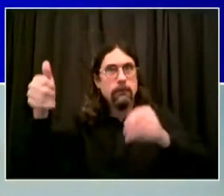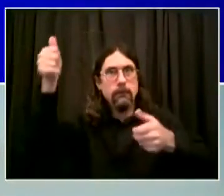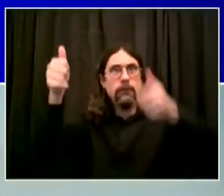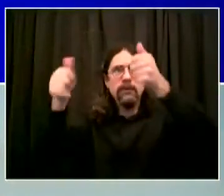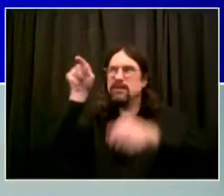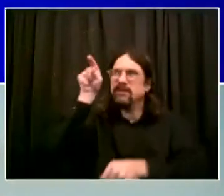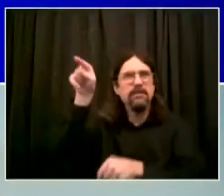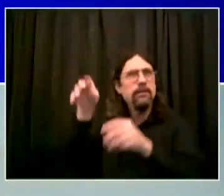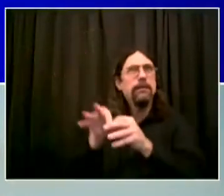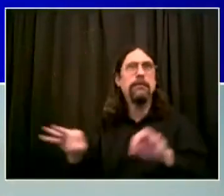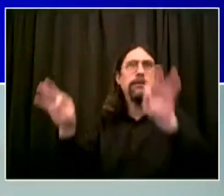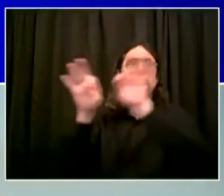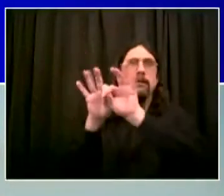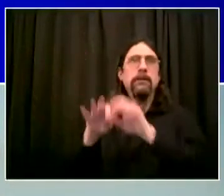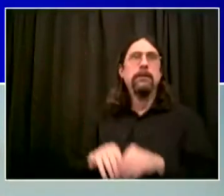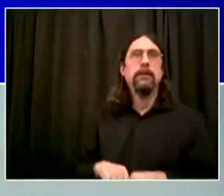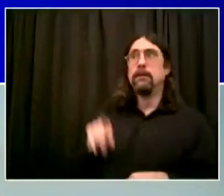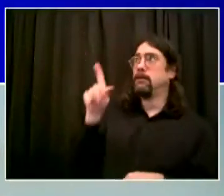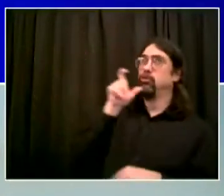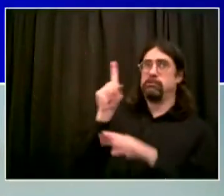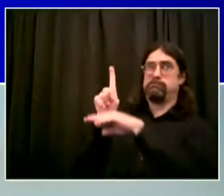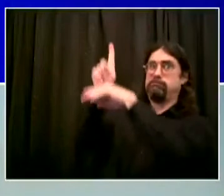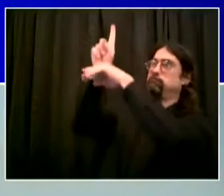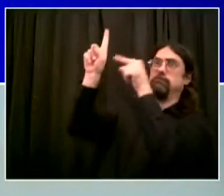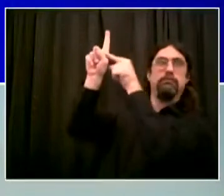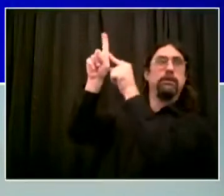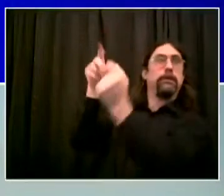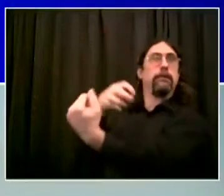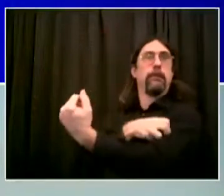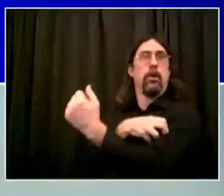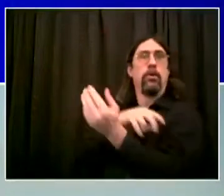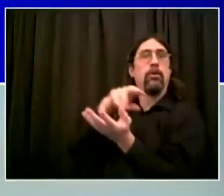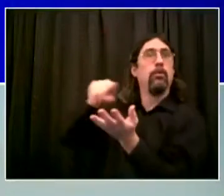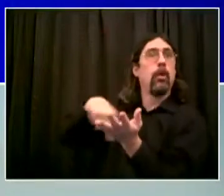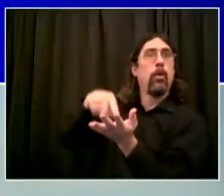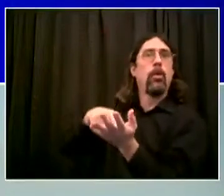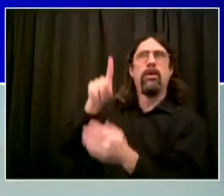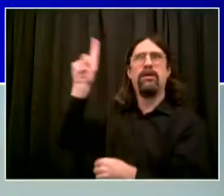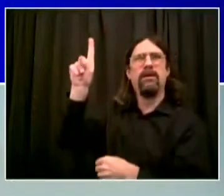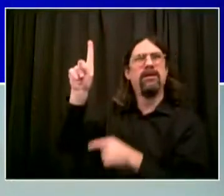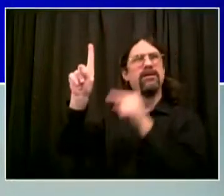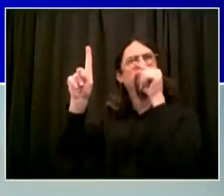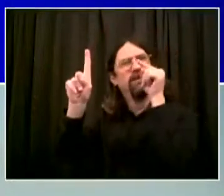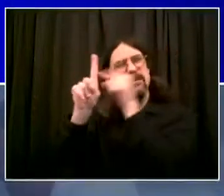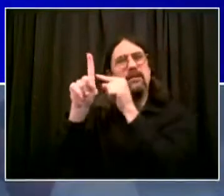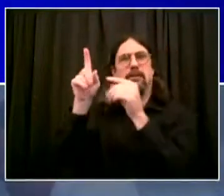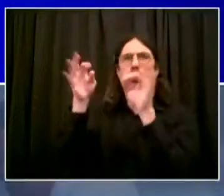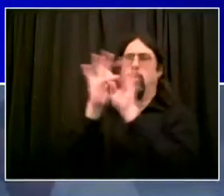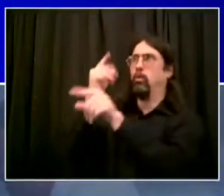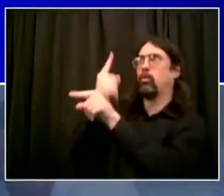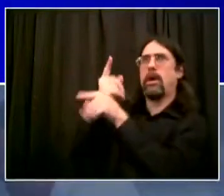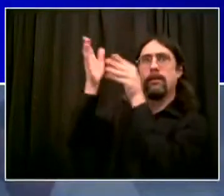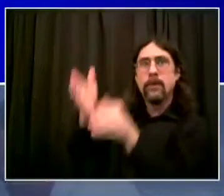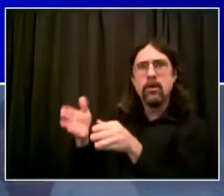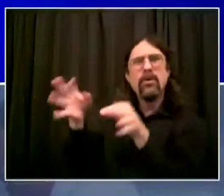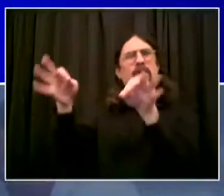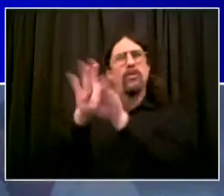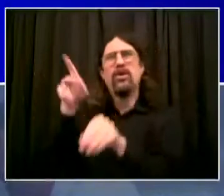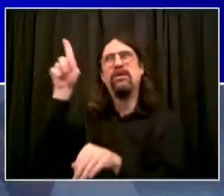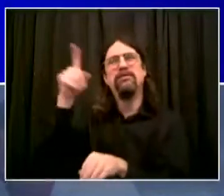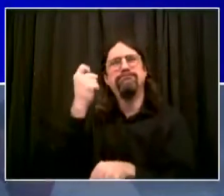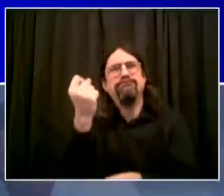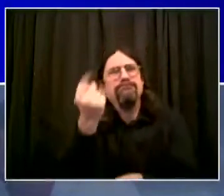to the work. Absolutely crucial role. Now, we're announcing today a major change that